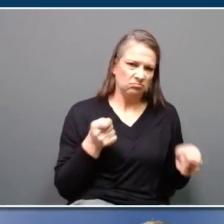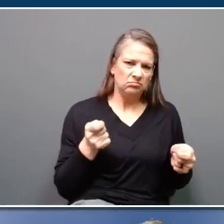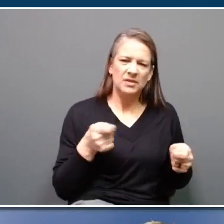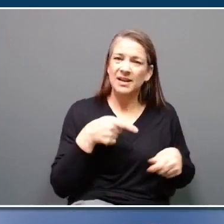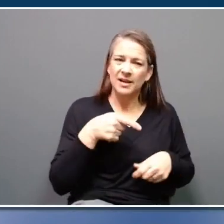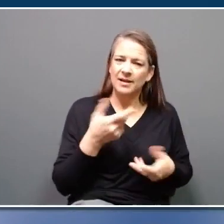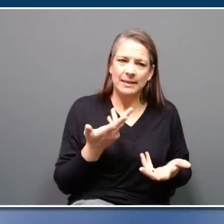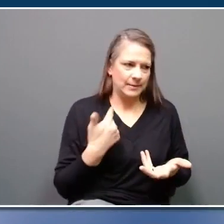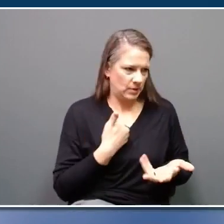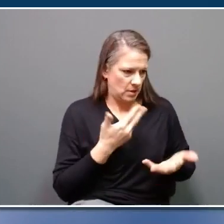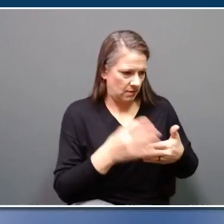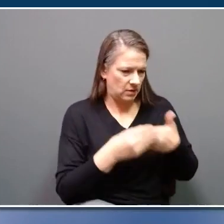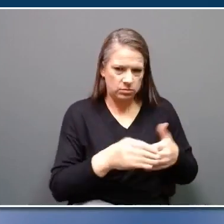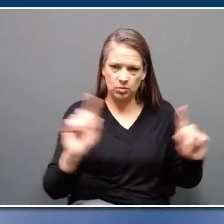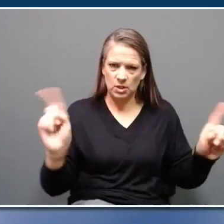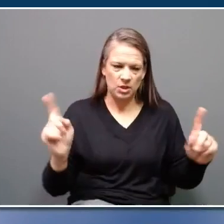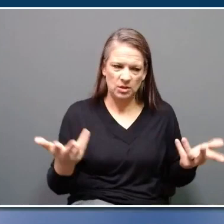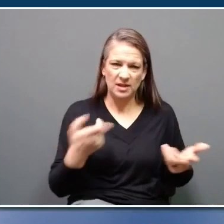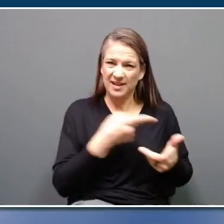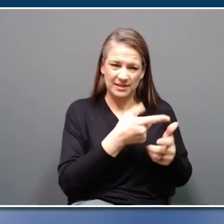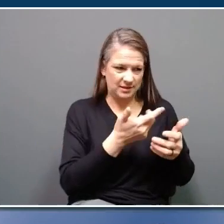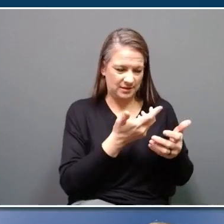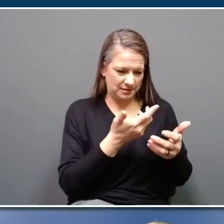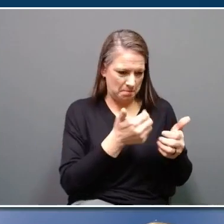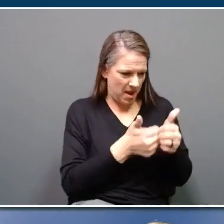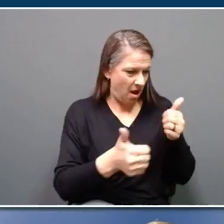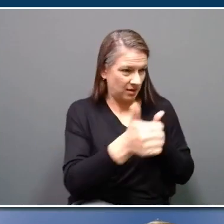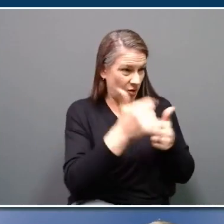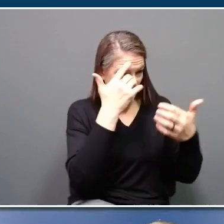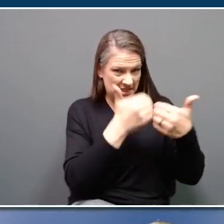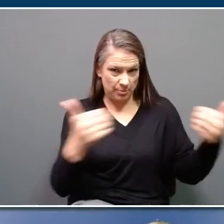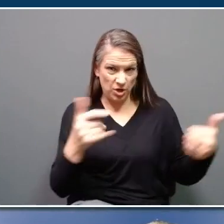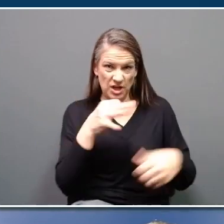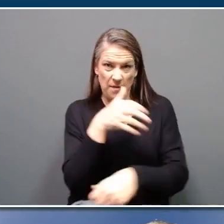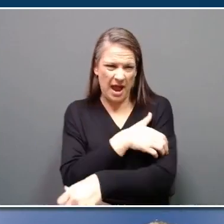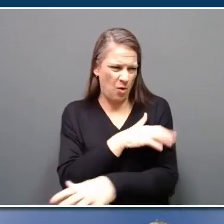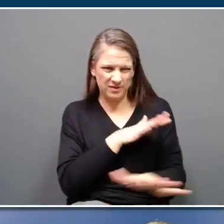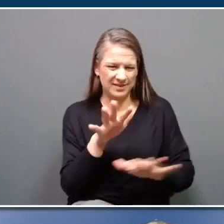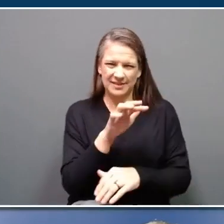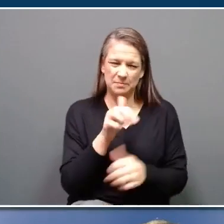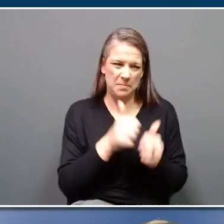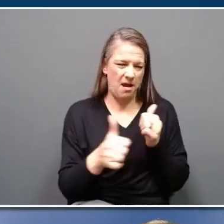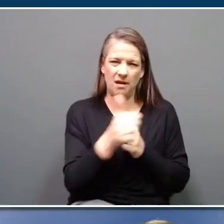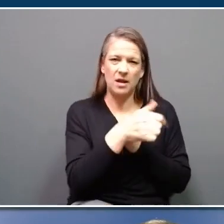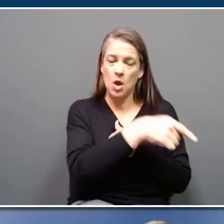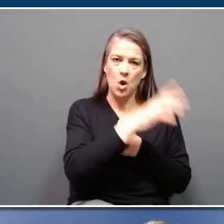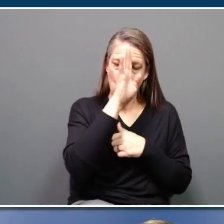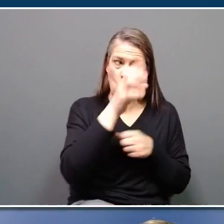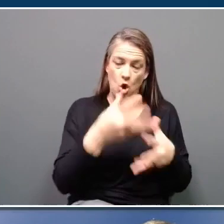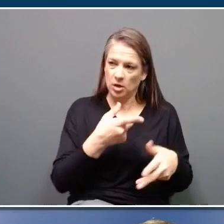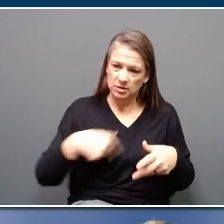I believe it is beyond the separation of powers, but more than that, it's going to grind to a halt